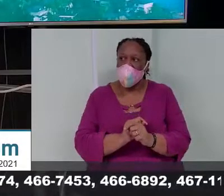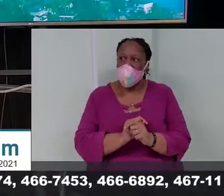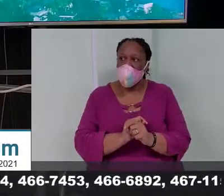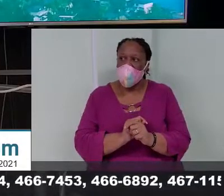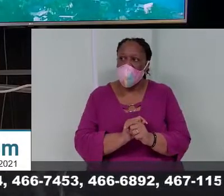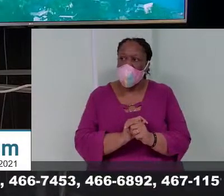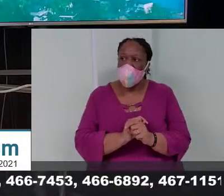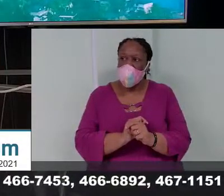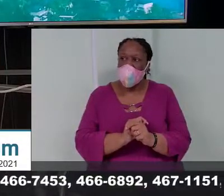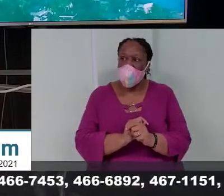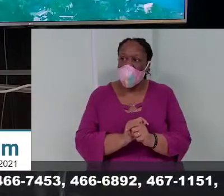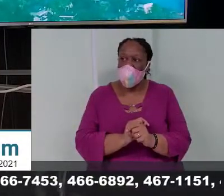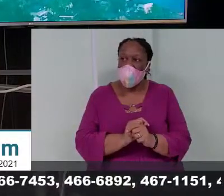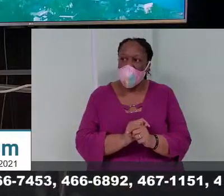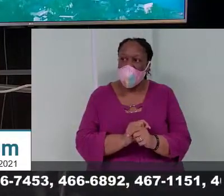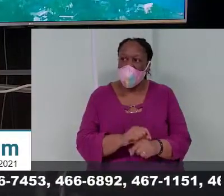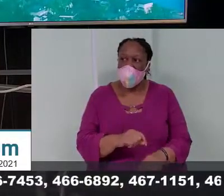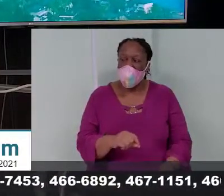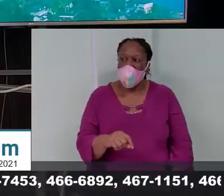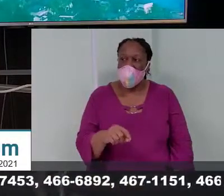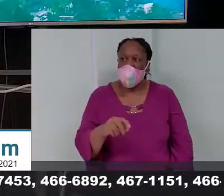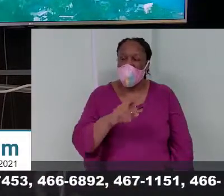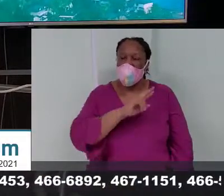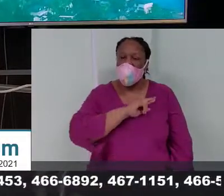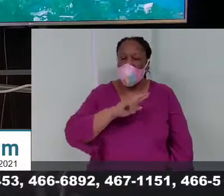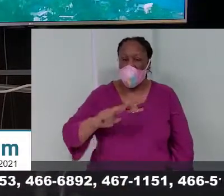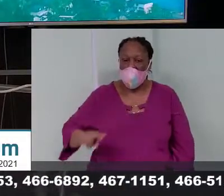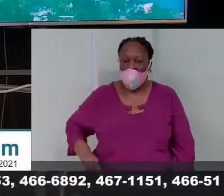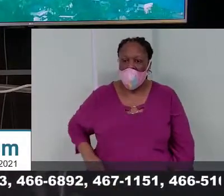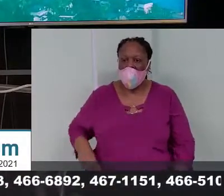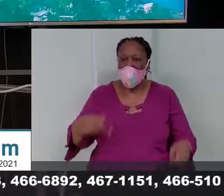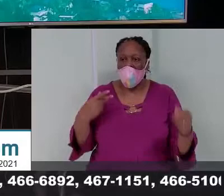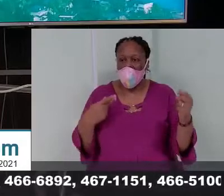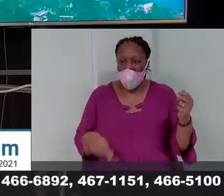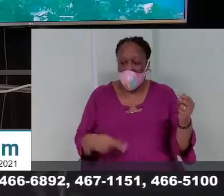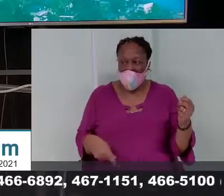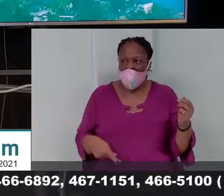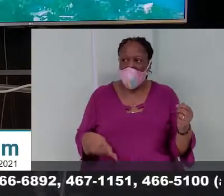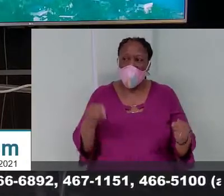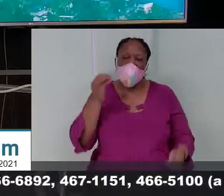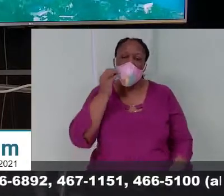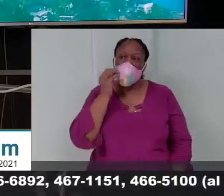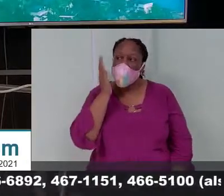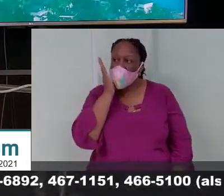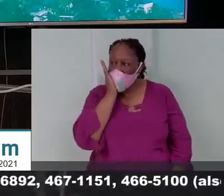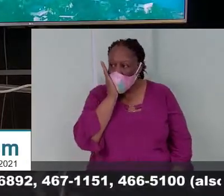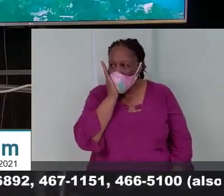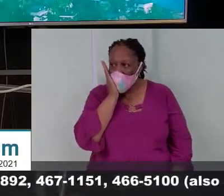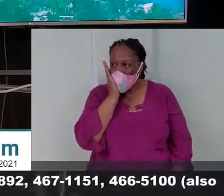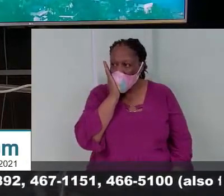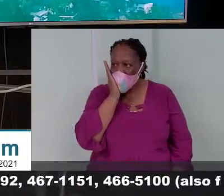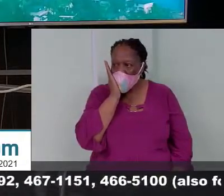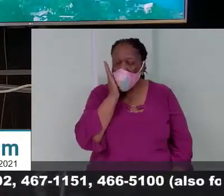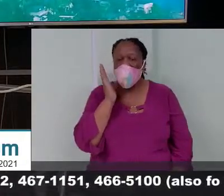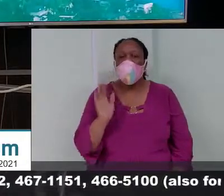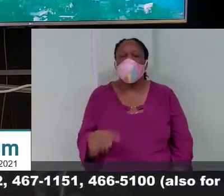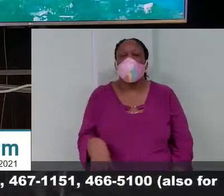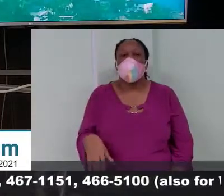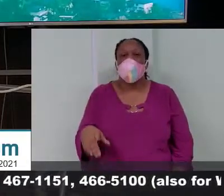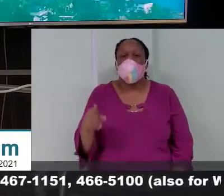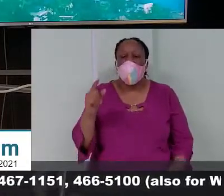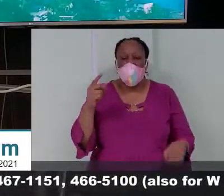The Royal St. Kitts Hotel was designated to provide 2 types of